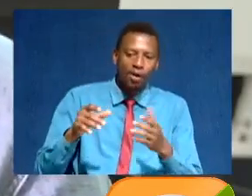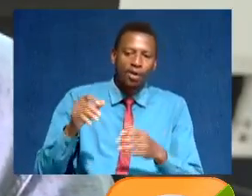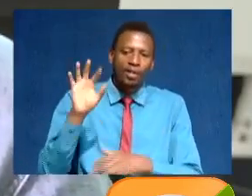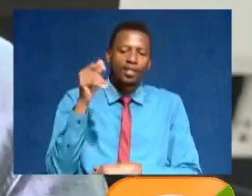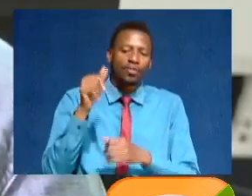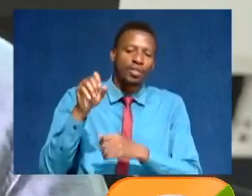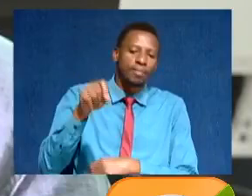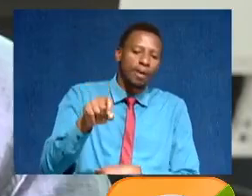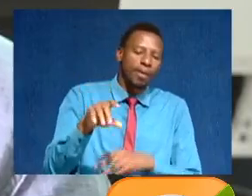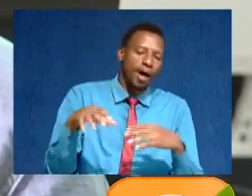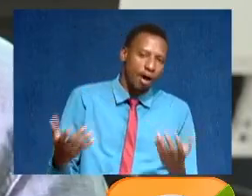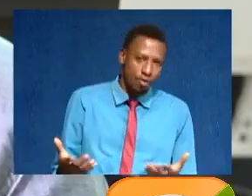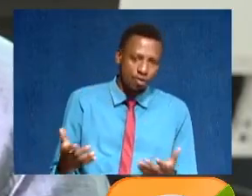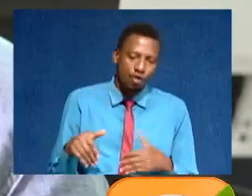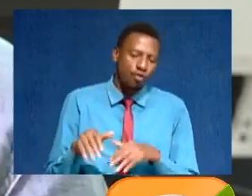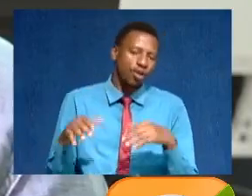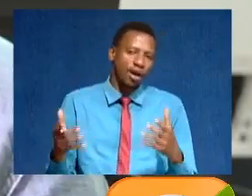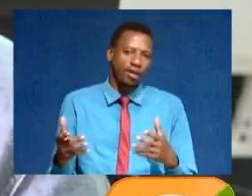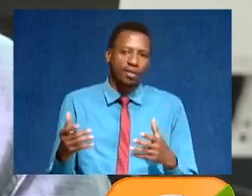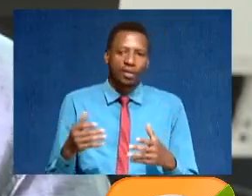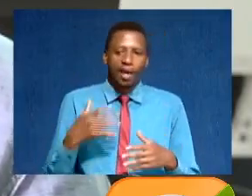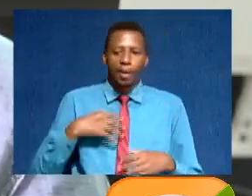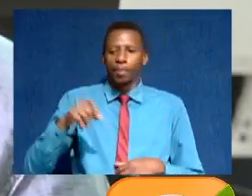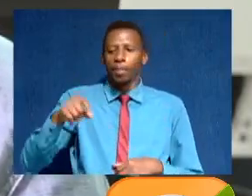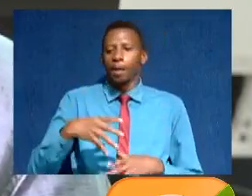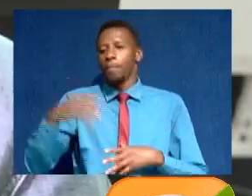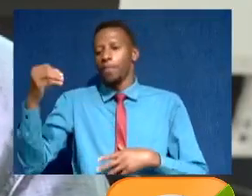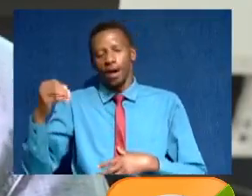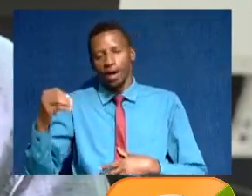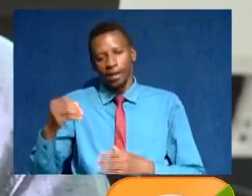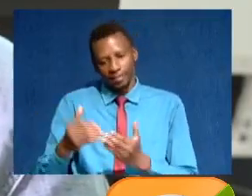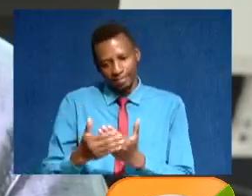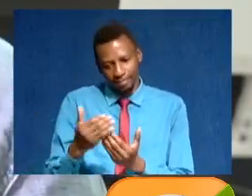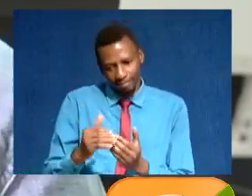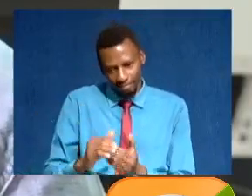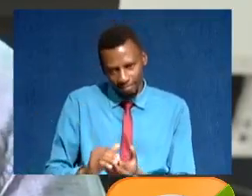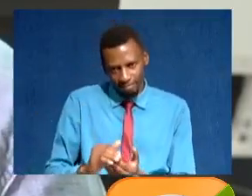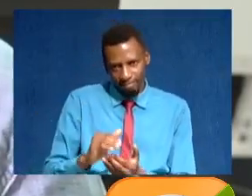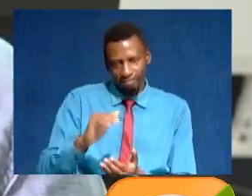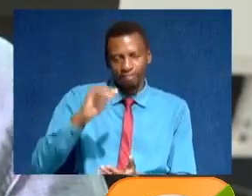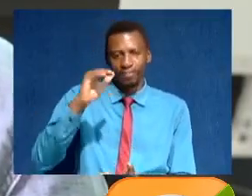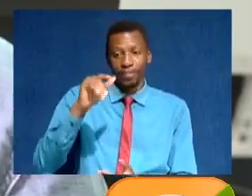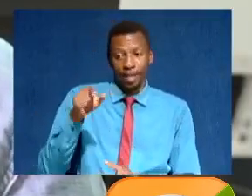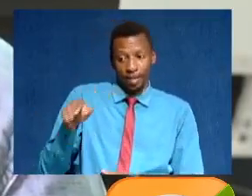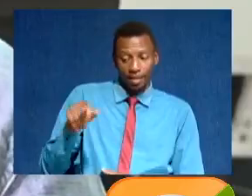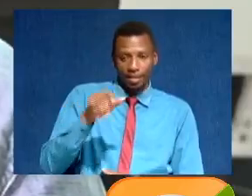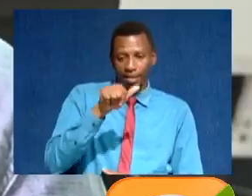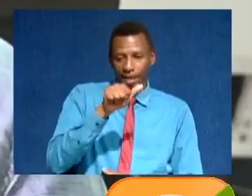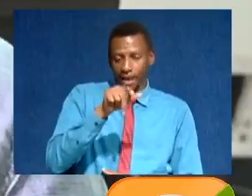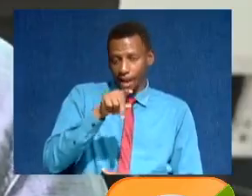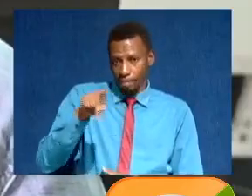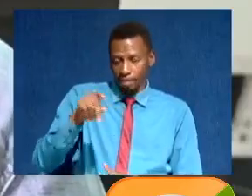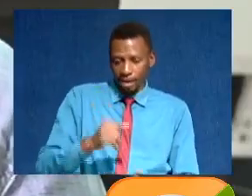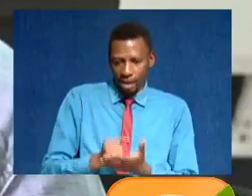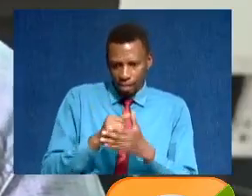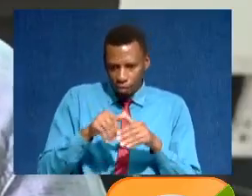just planting and going, that people are actually growing them. So with this tree, this app helps us to track the trees. We can be able to monitor the trees